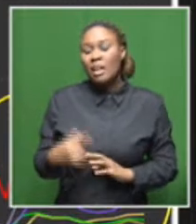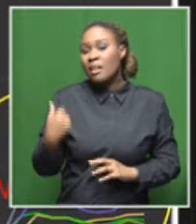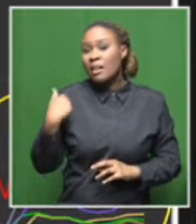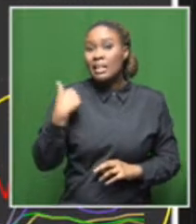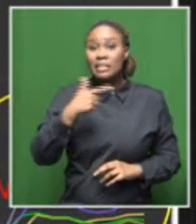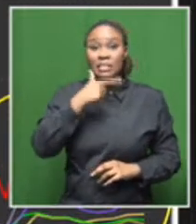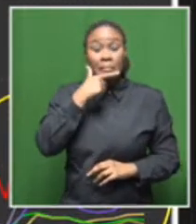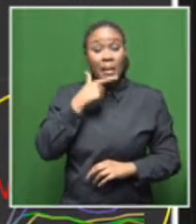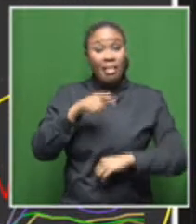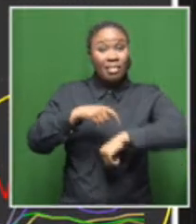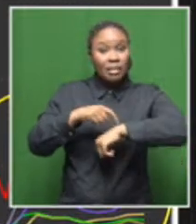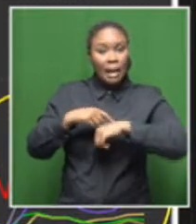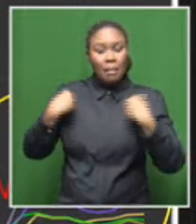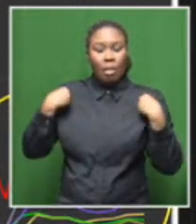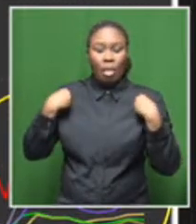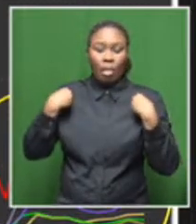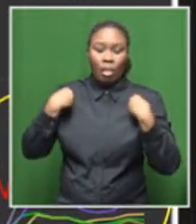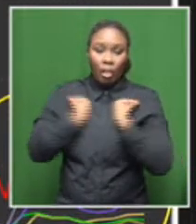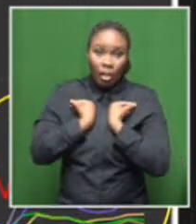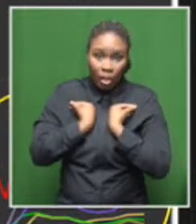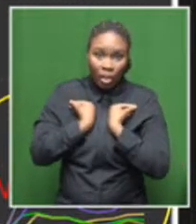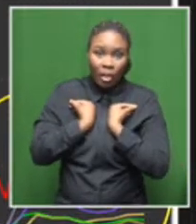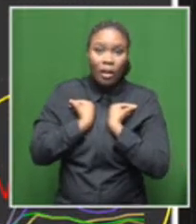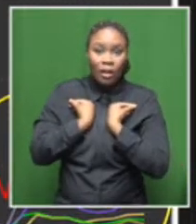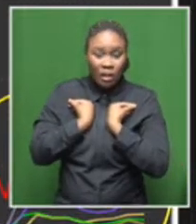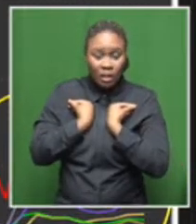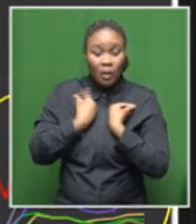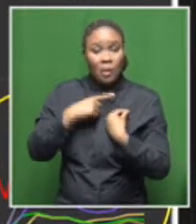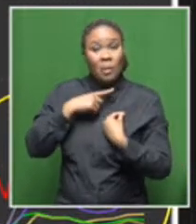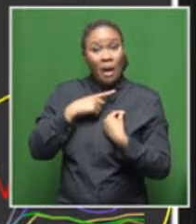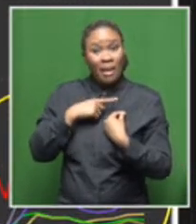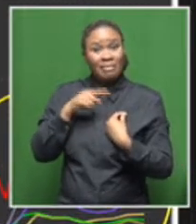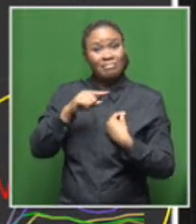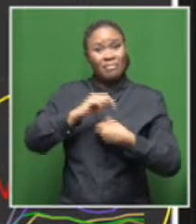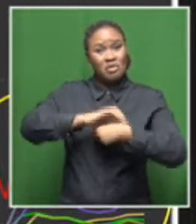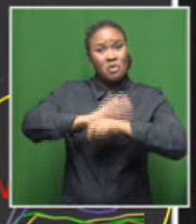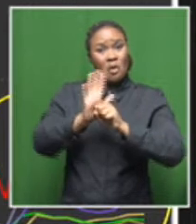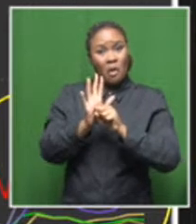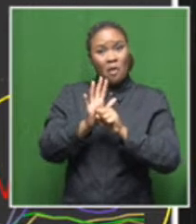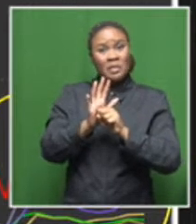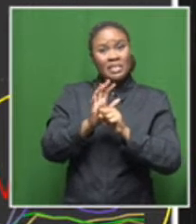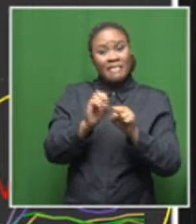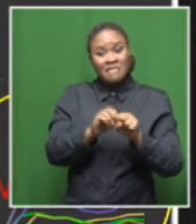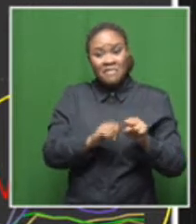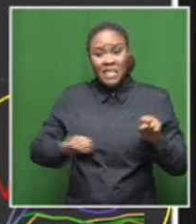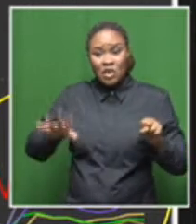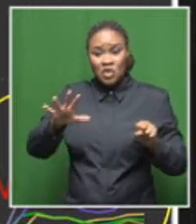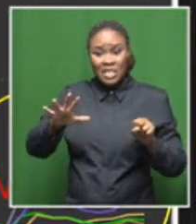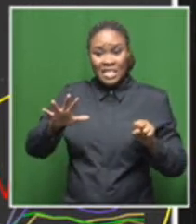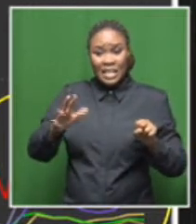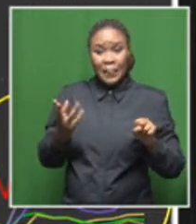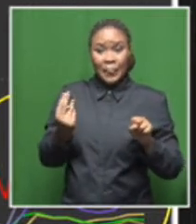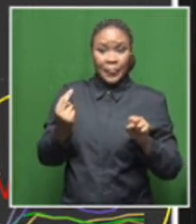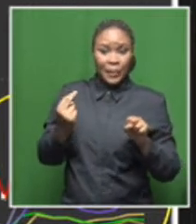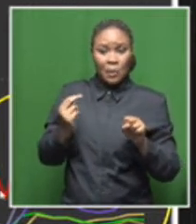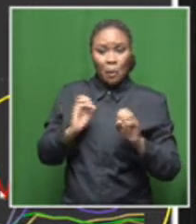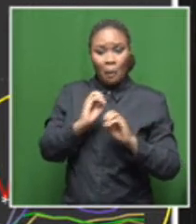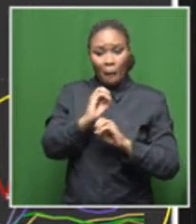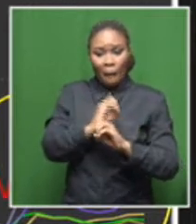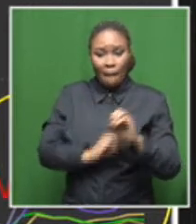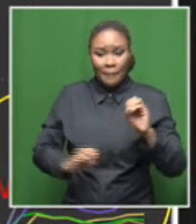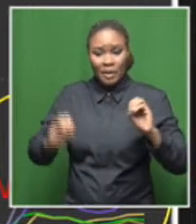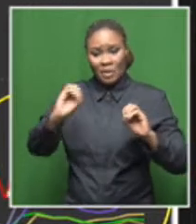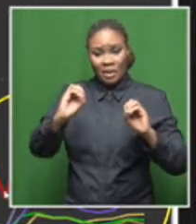and tired, and we were struggling with Omicron and really wanting to get a break, we had this huge decrease,